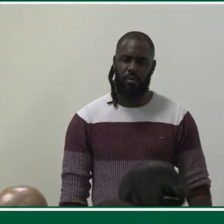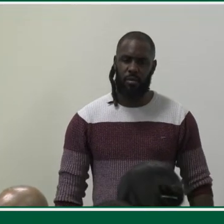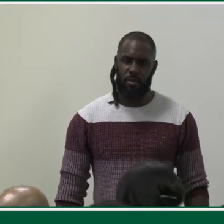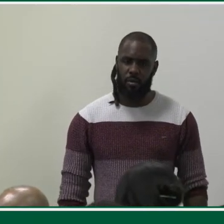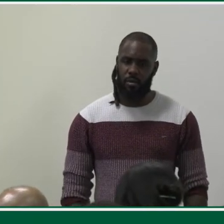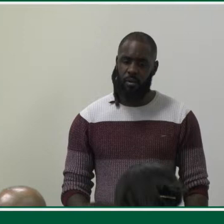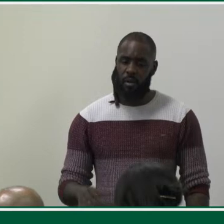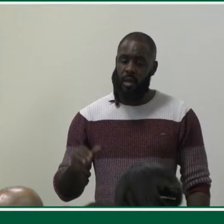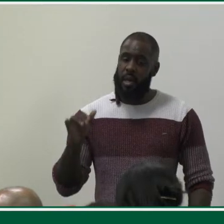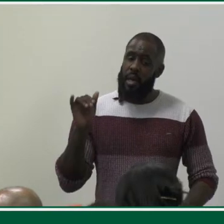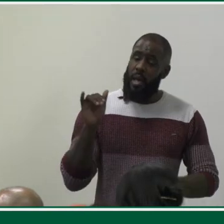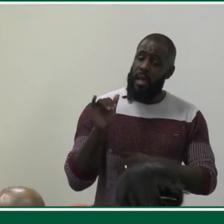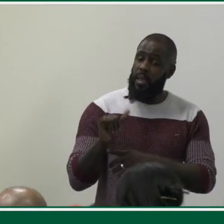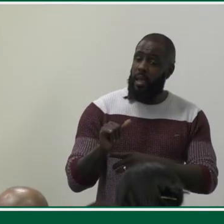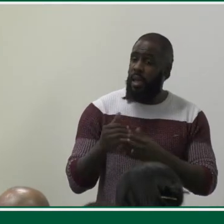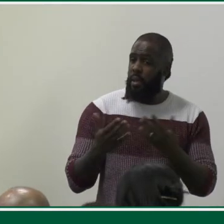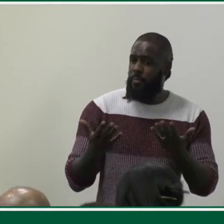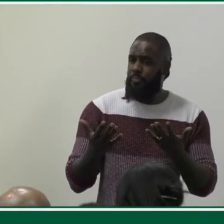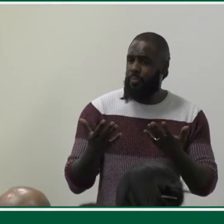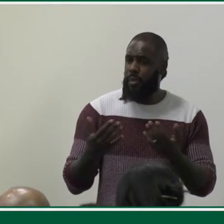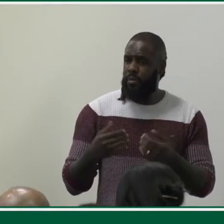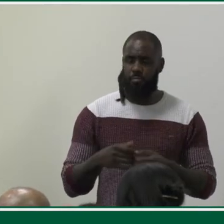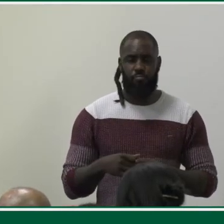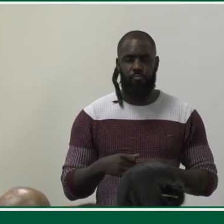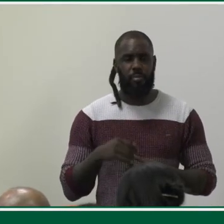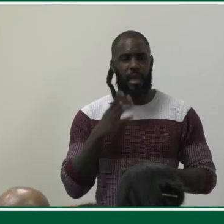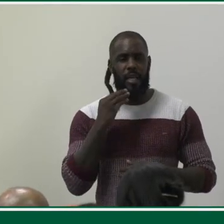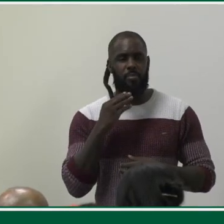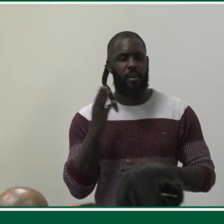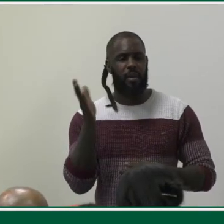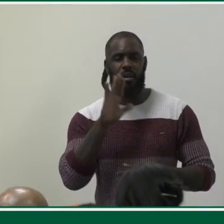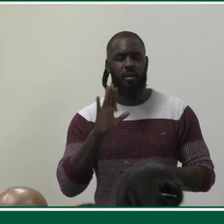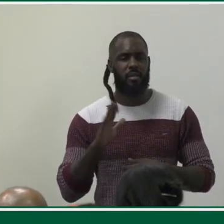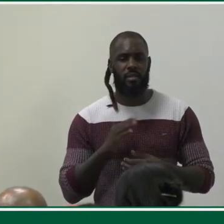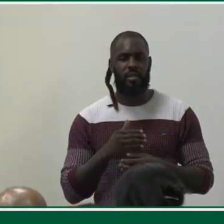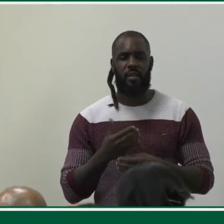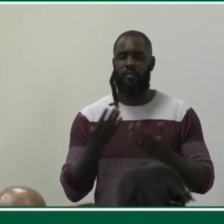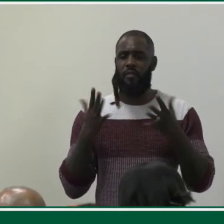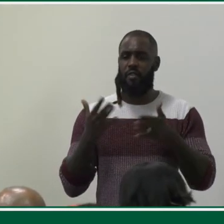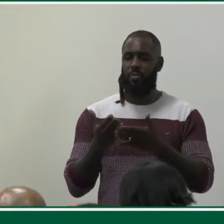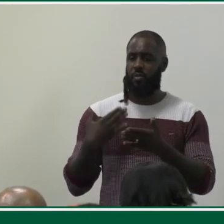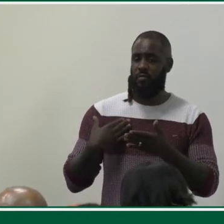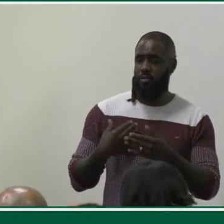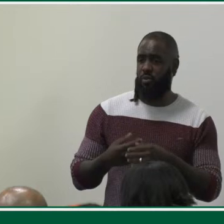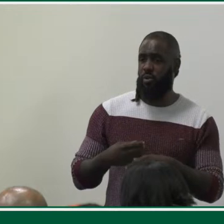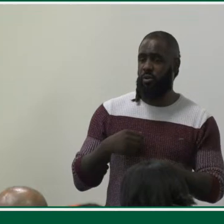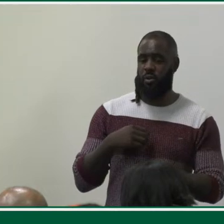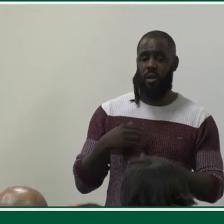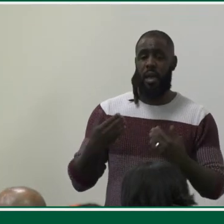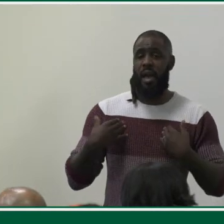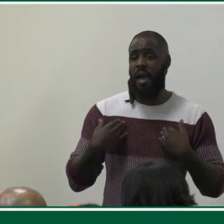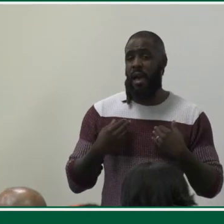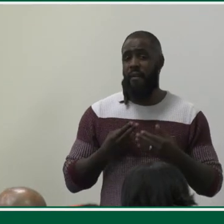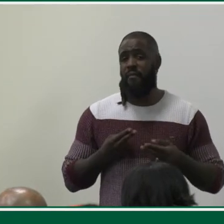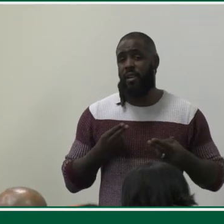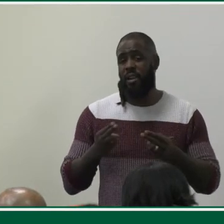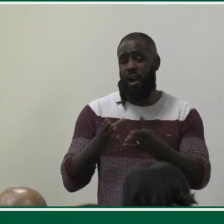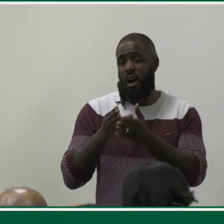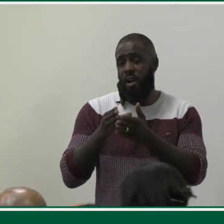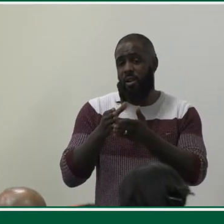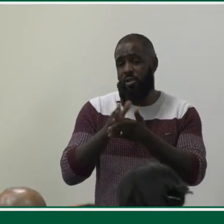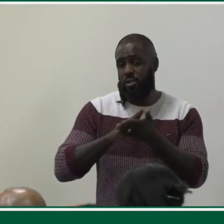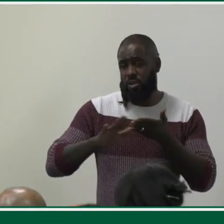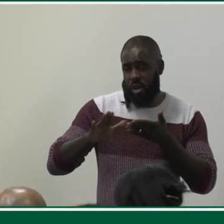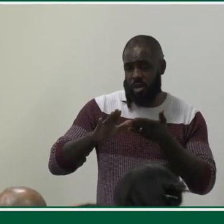And that is to do something that has never been done before outside of an HBCU, which is to have an honors college that is